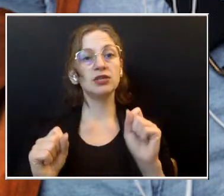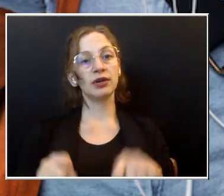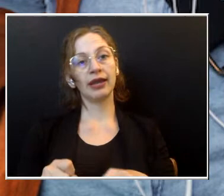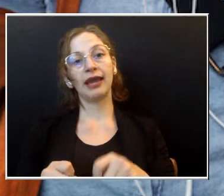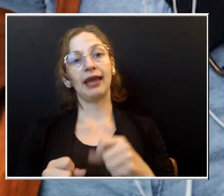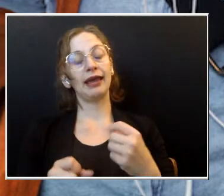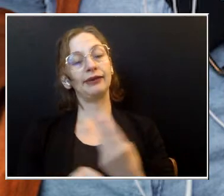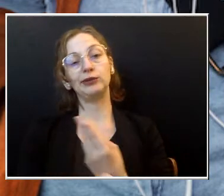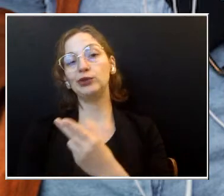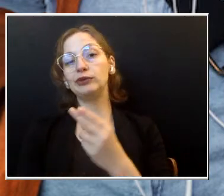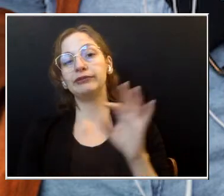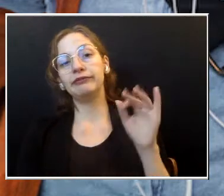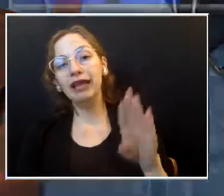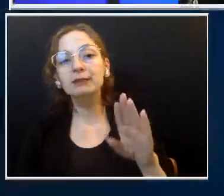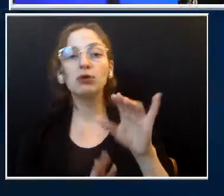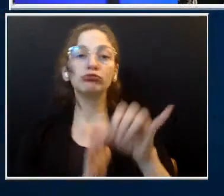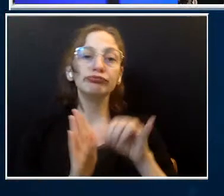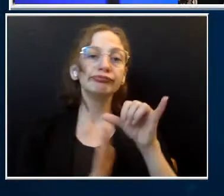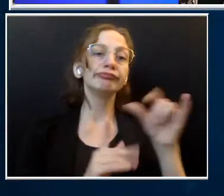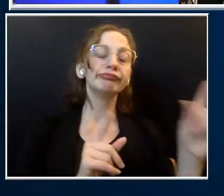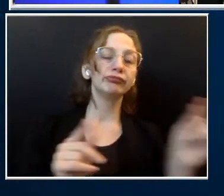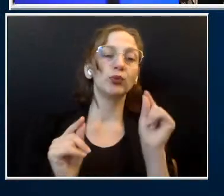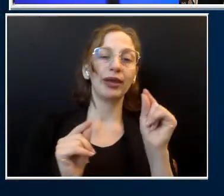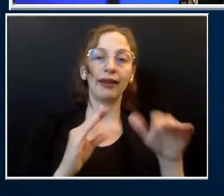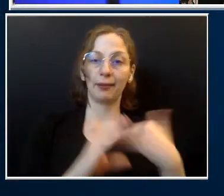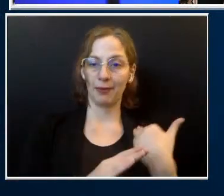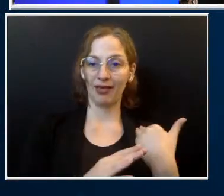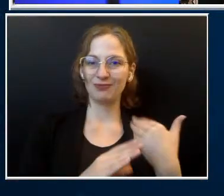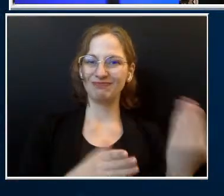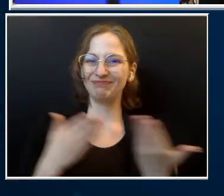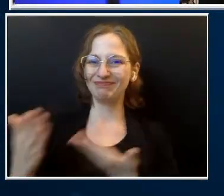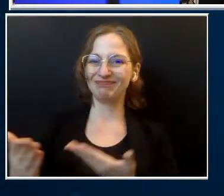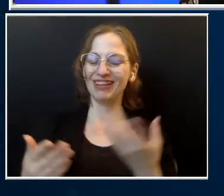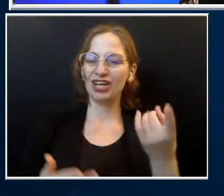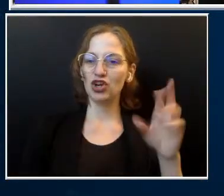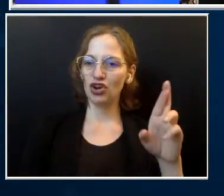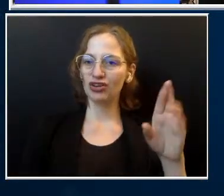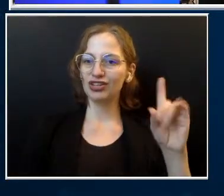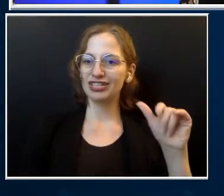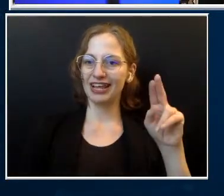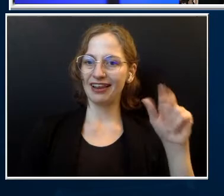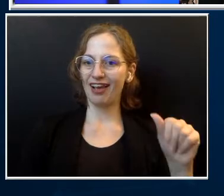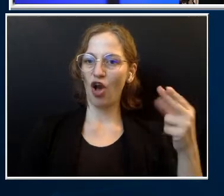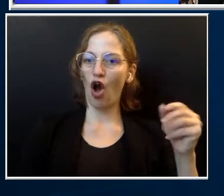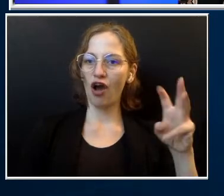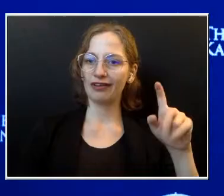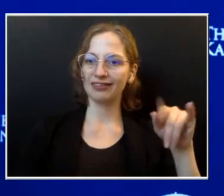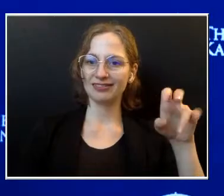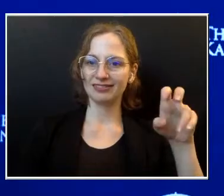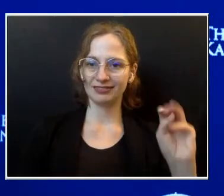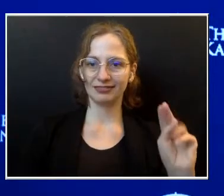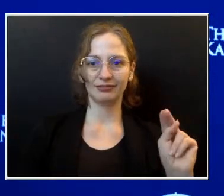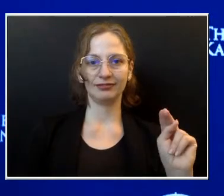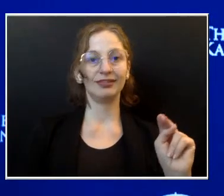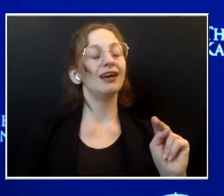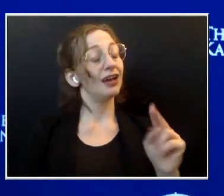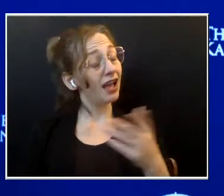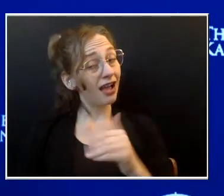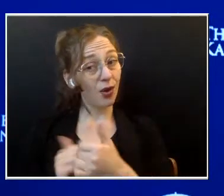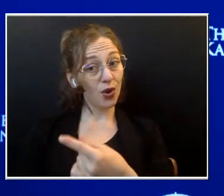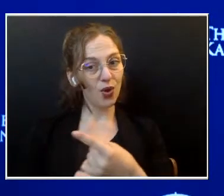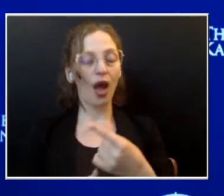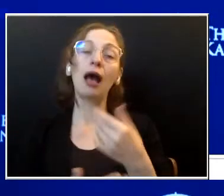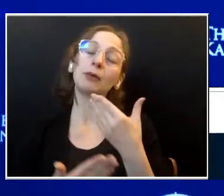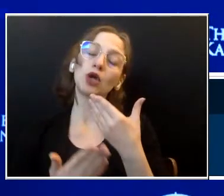turn to Dr. Dana Hawkinson this morning. Good morning. How are you? Hi, doing good. A little chilly. But right now, again,